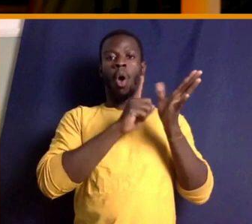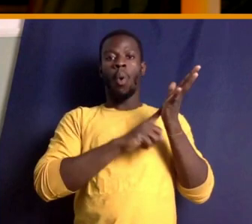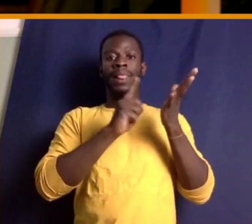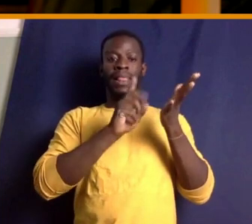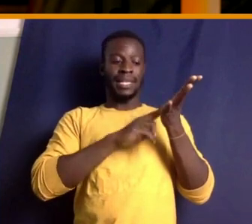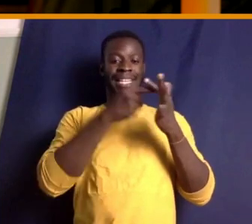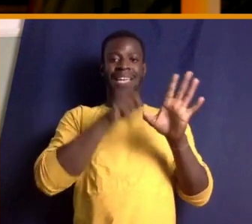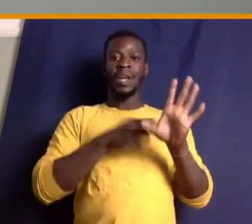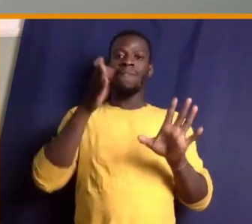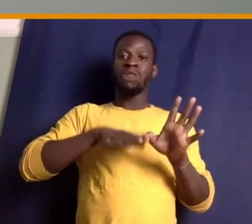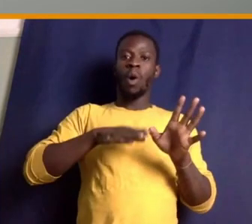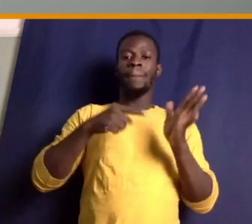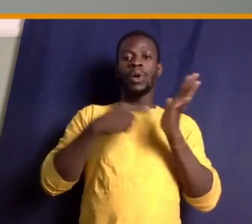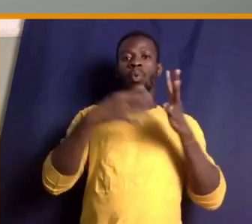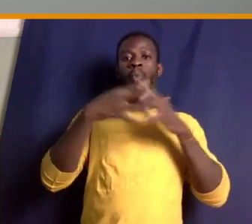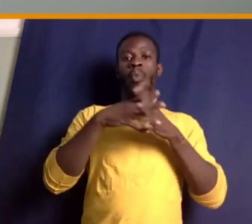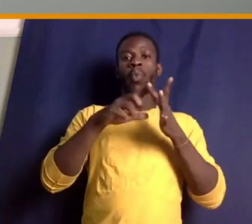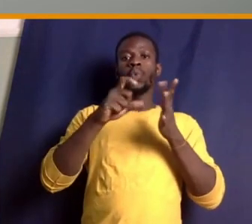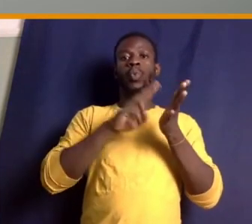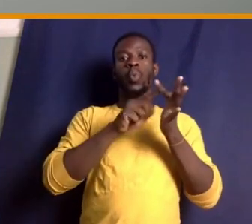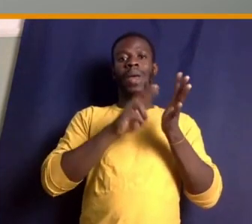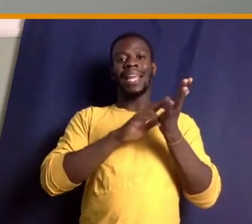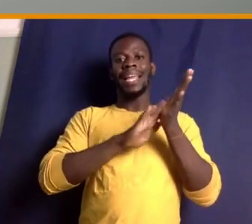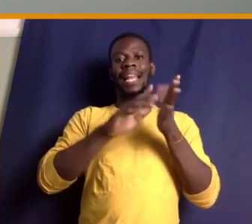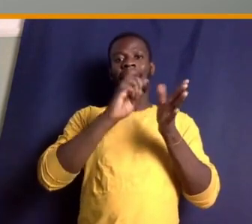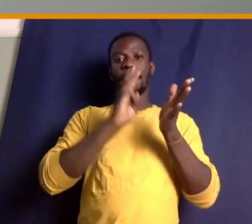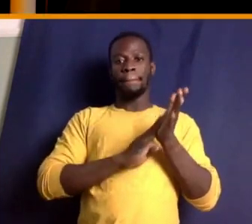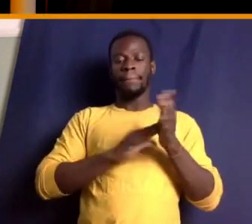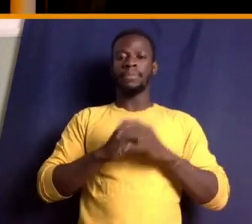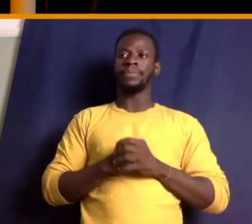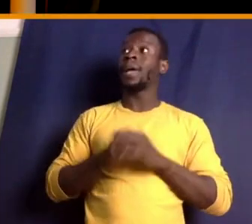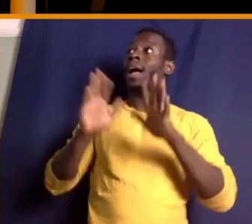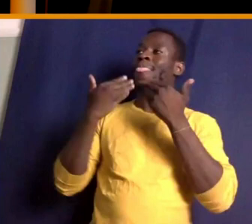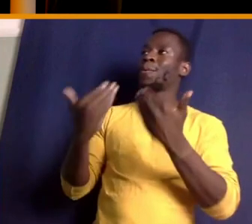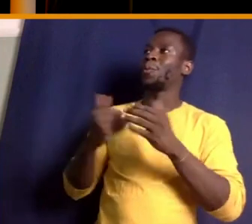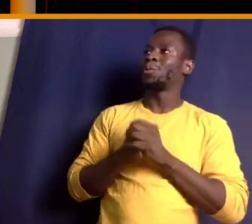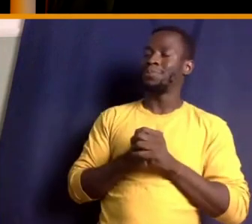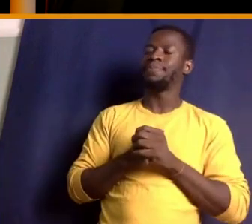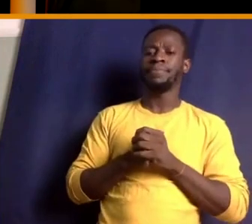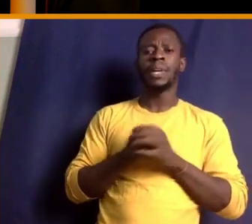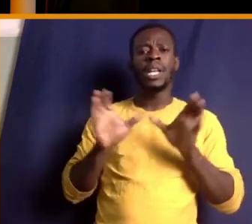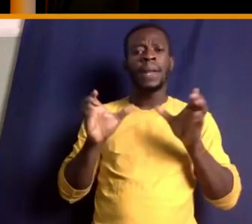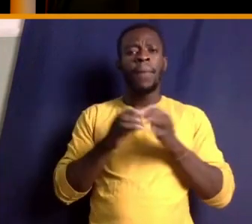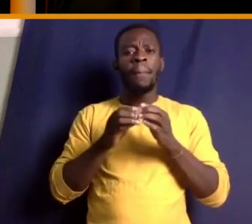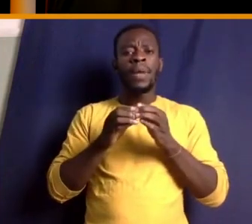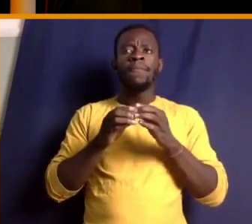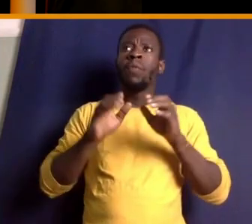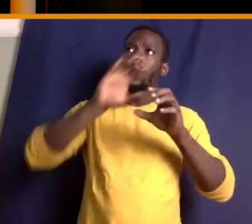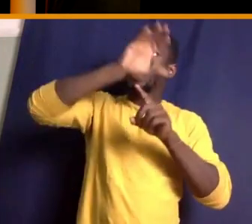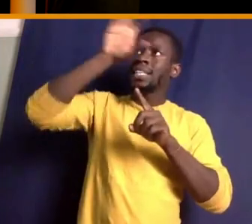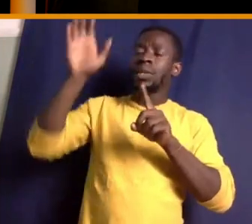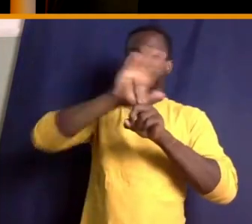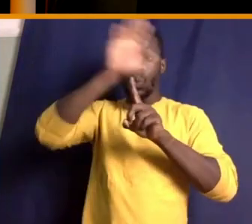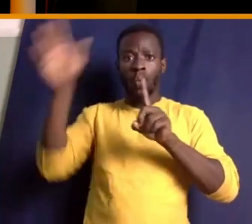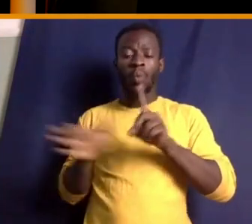move the motion. Sarah. Thank you very much, Joe. The Department for International Trade under Liz Truss has